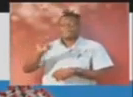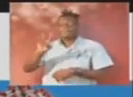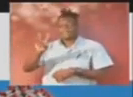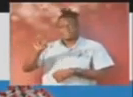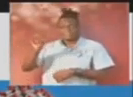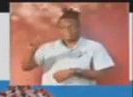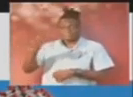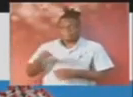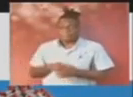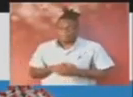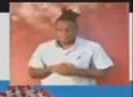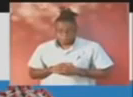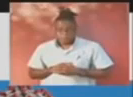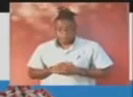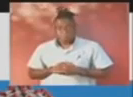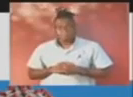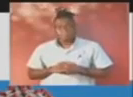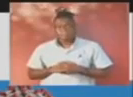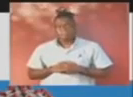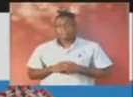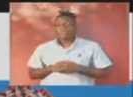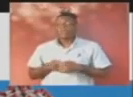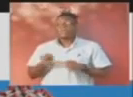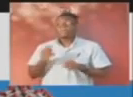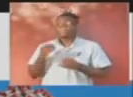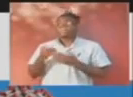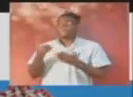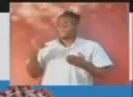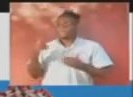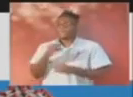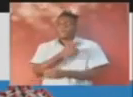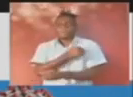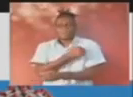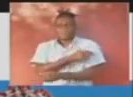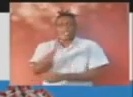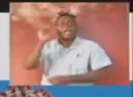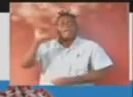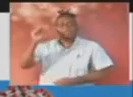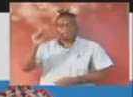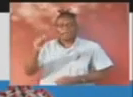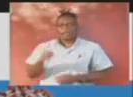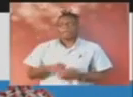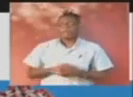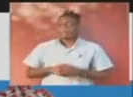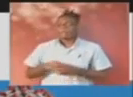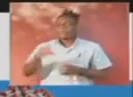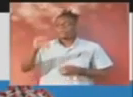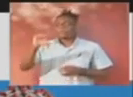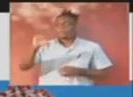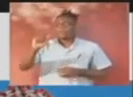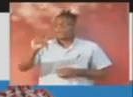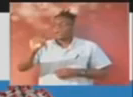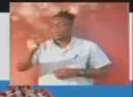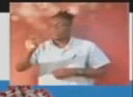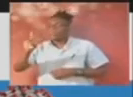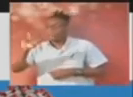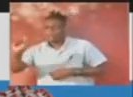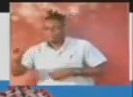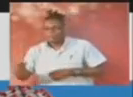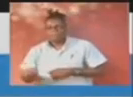Couva, Arima, and Cora, in anticipation of the upsurge in COVID-19 reported cases in the coming